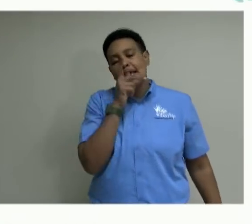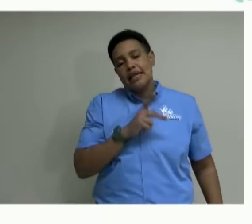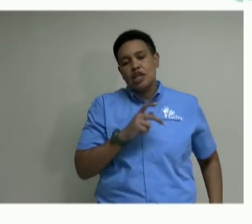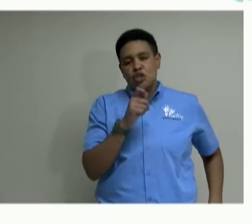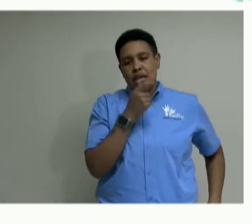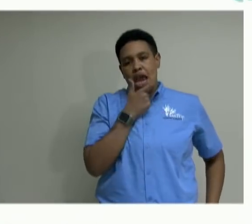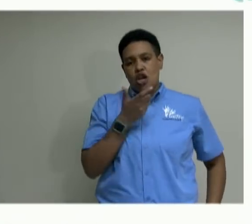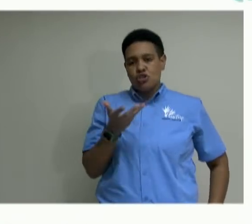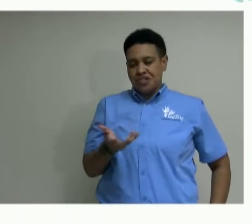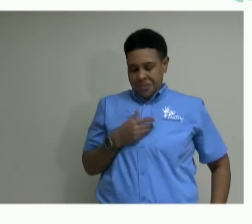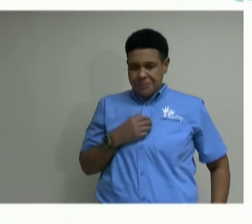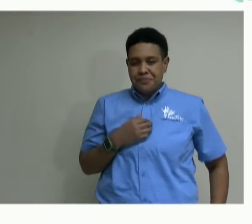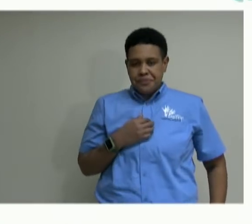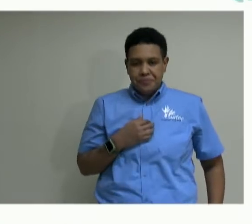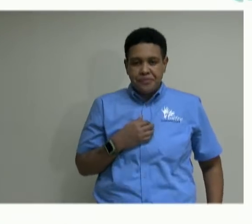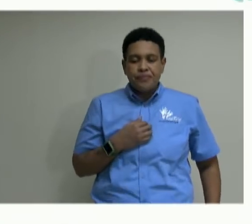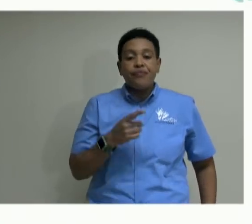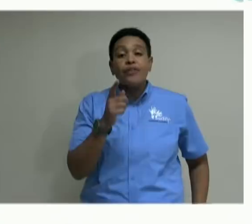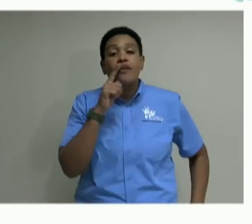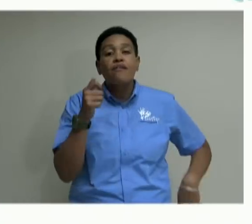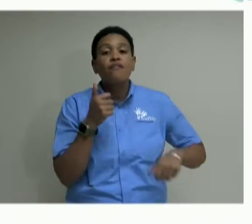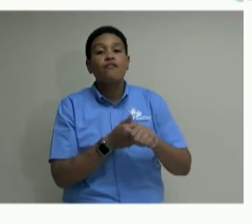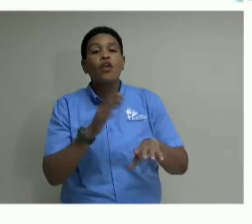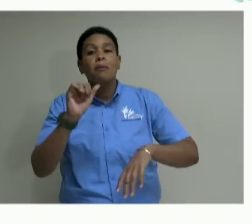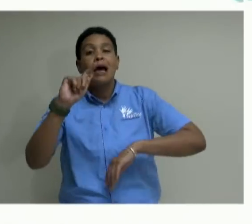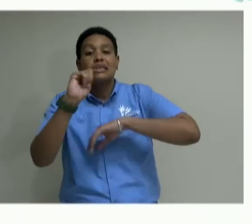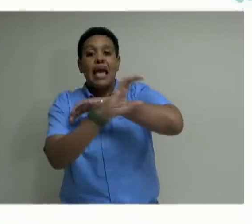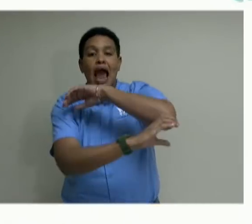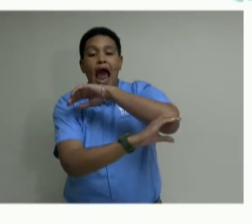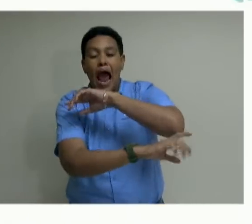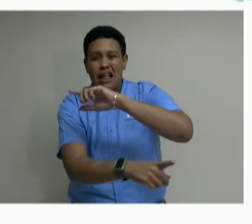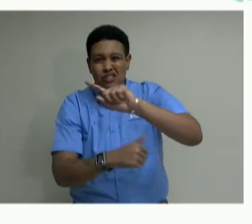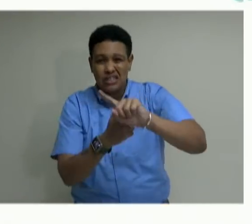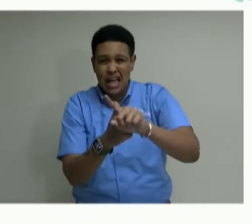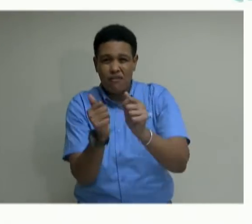and St. Andrew, followed by St. Catherine with